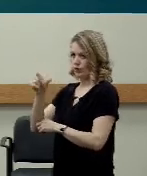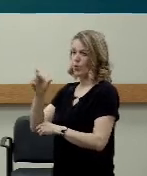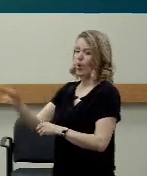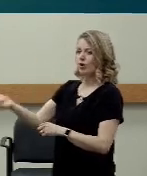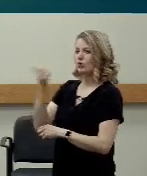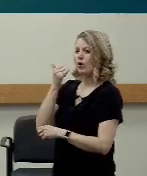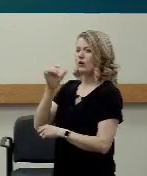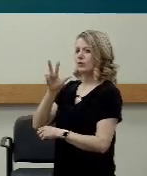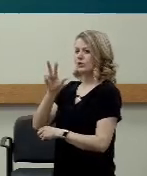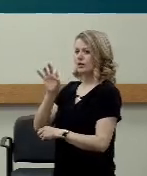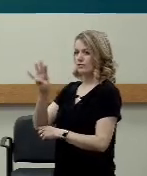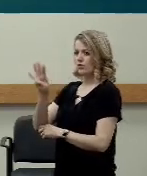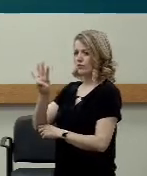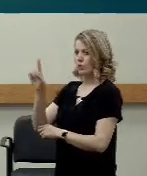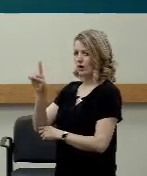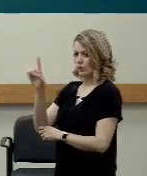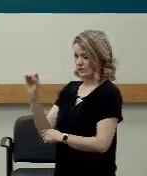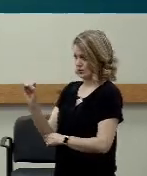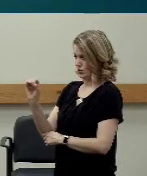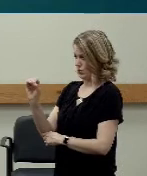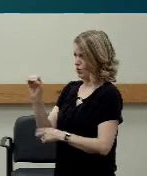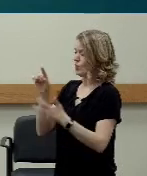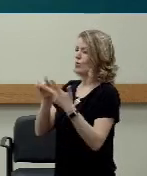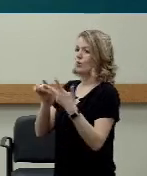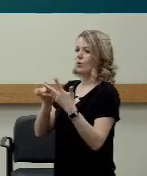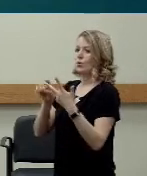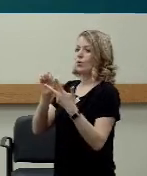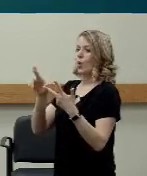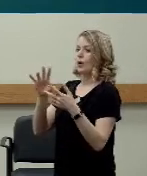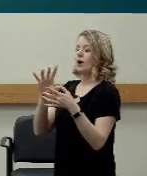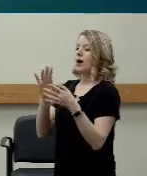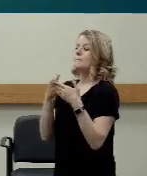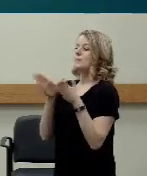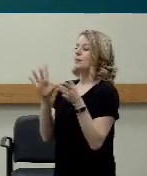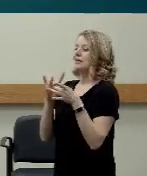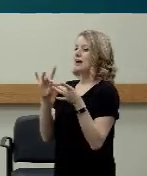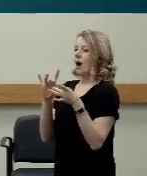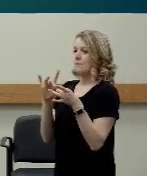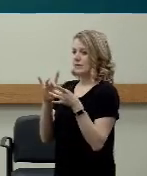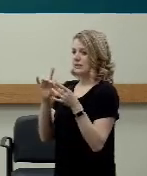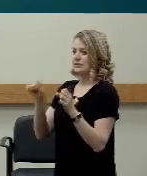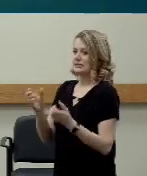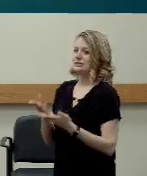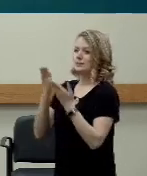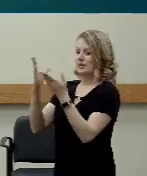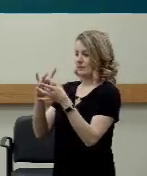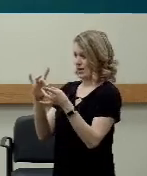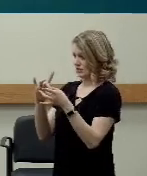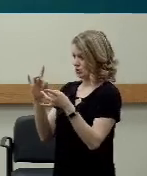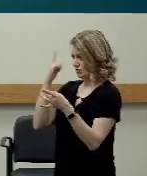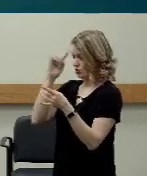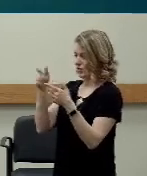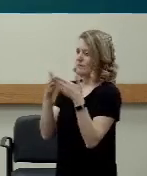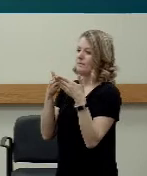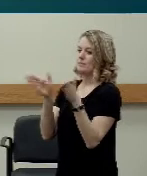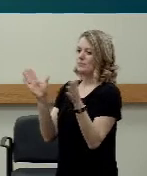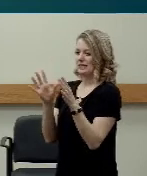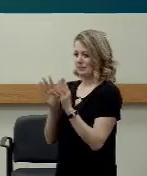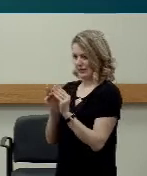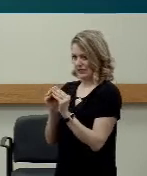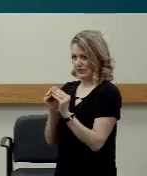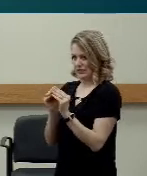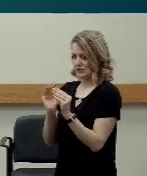394-4110. Or you may submit a message for public comment for the upcoming public meetings by going to our